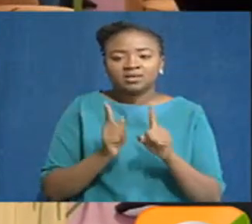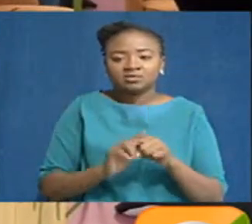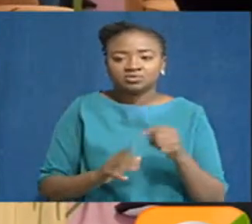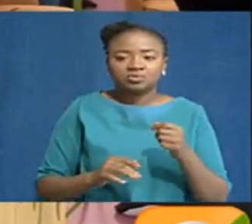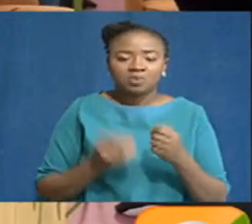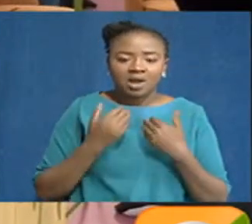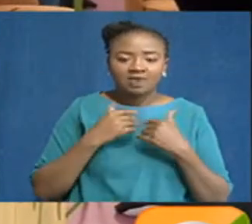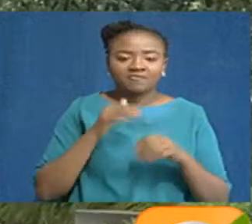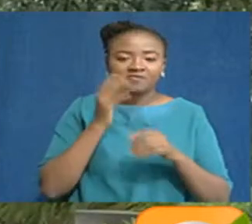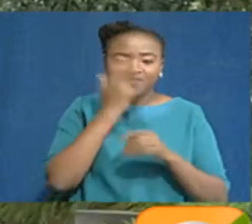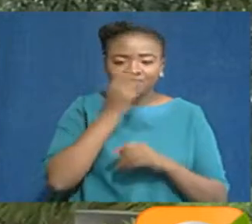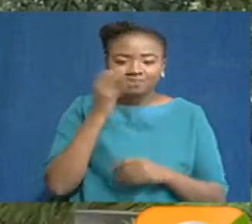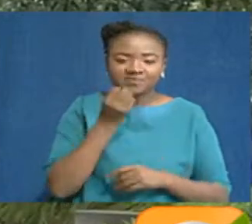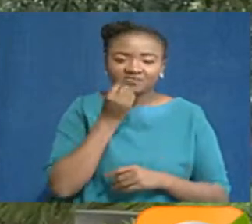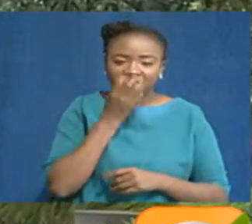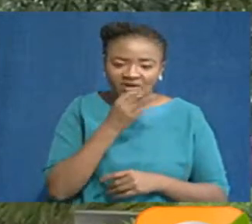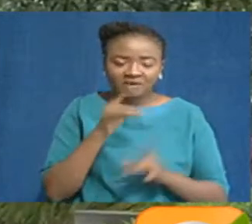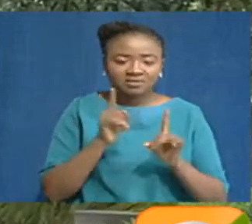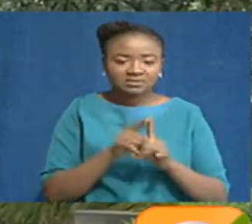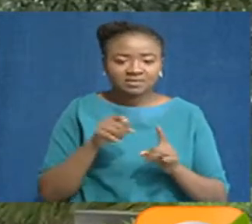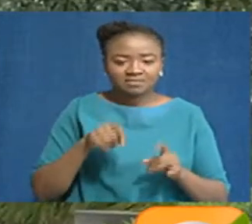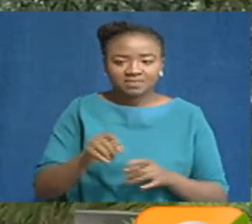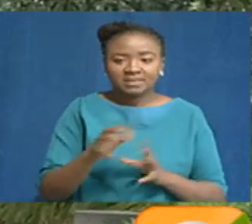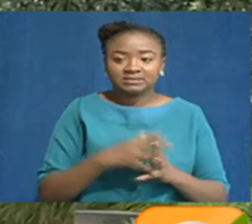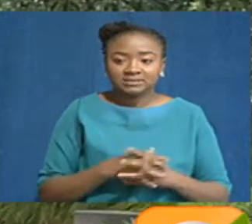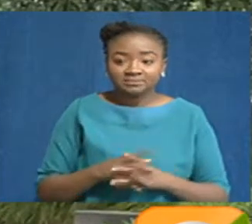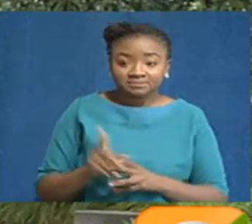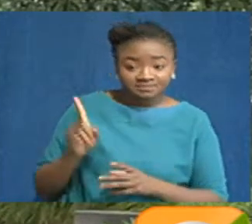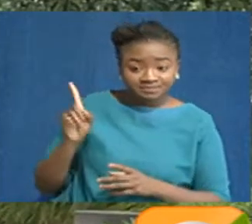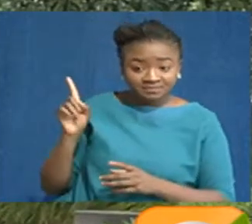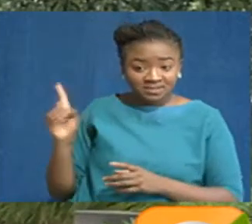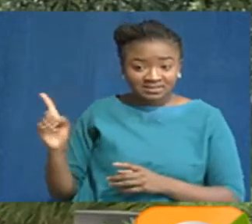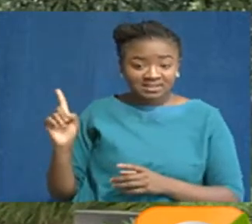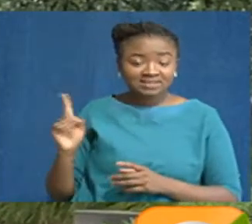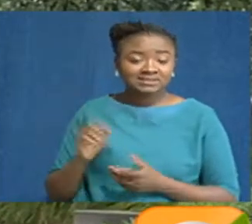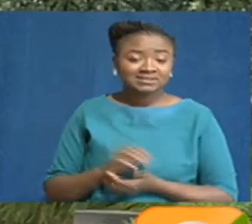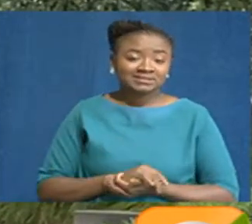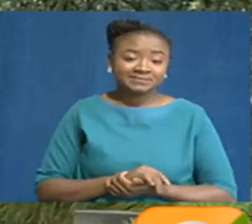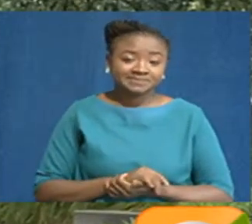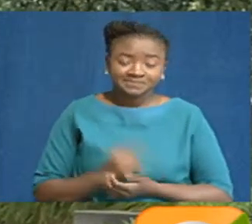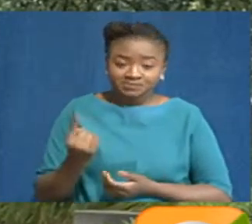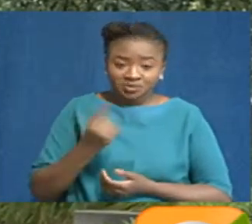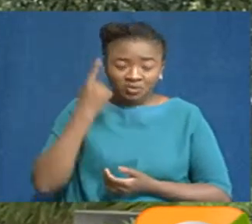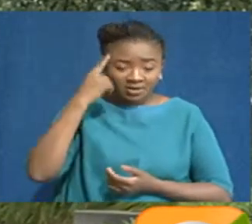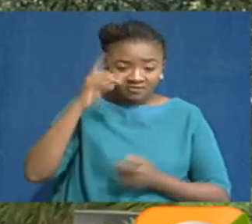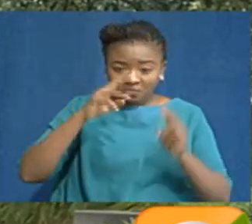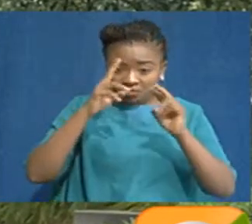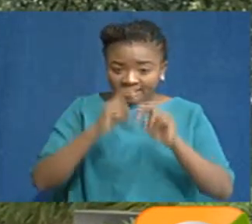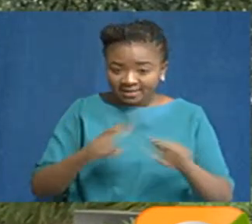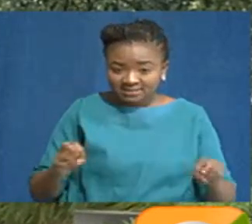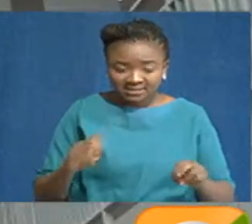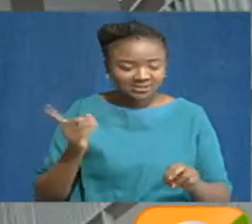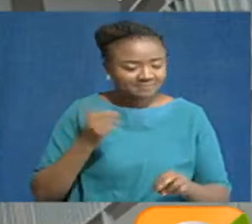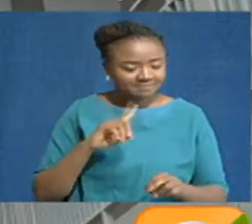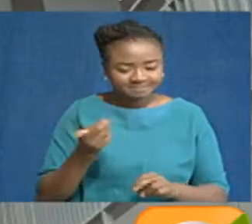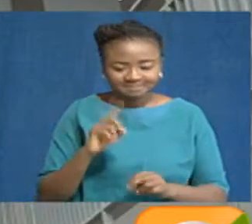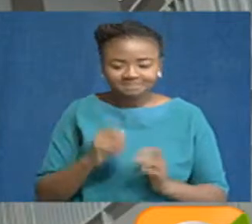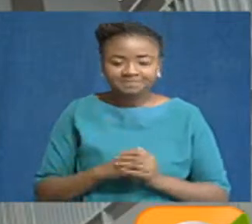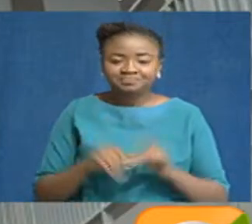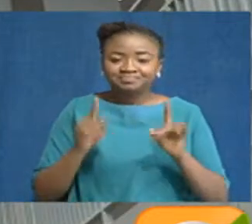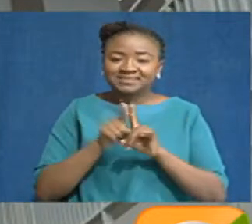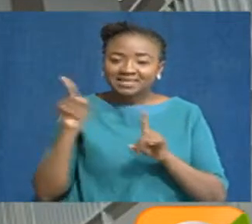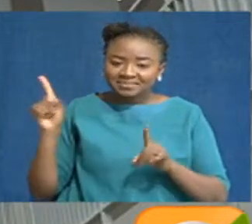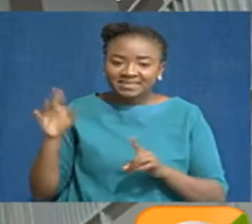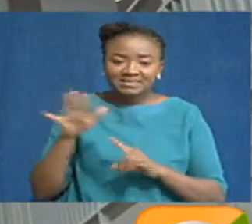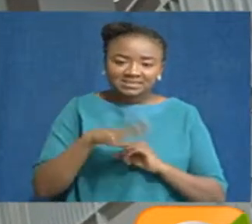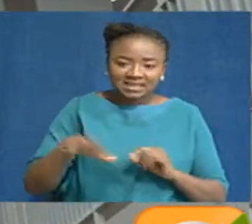beautiful flowers and plants. The World Horticenter is more than just a research facility. It's an exhibition space